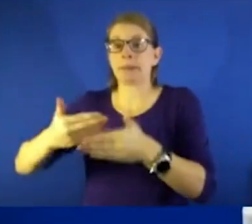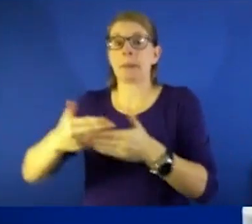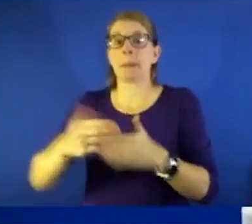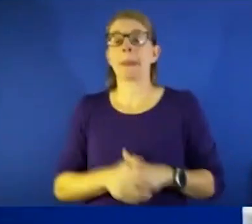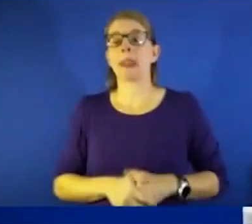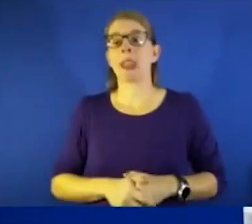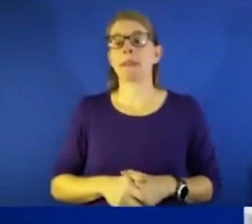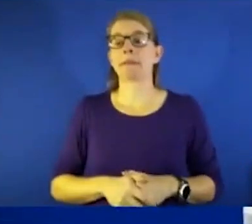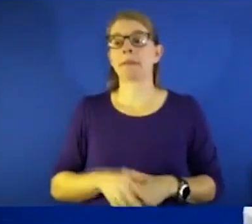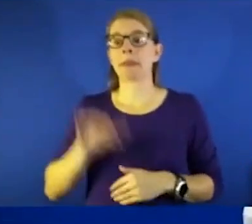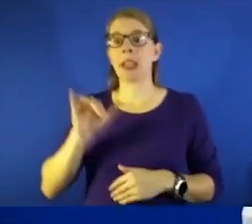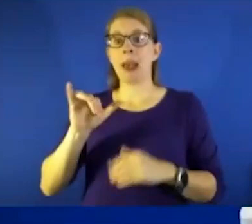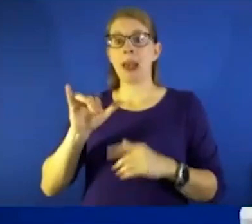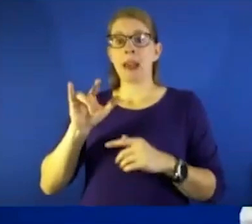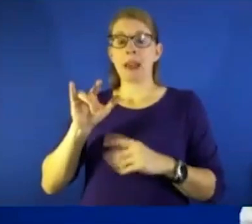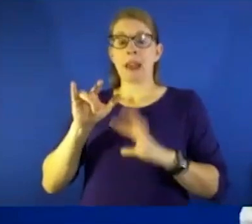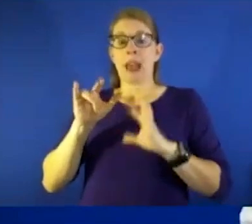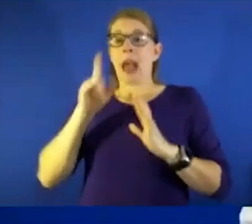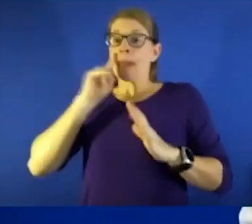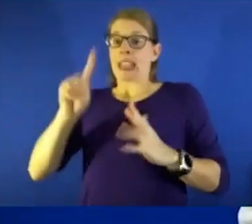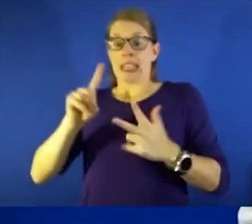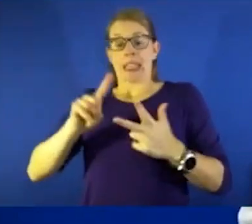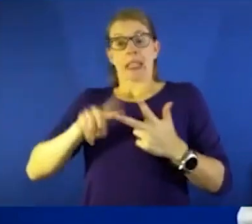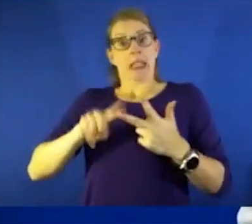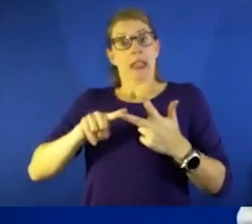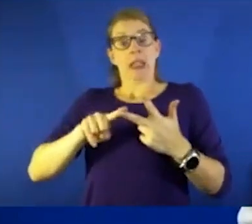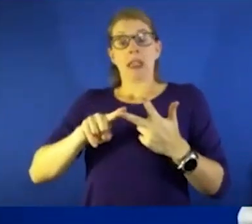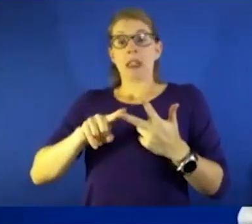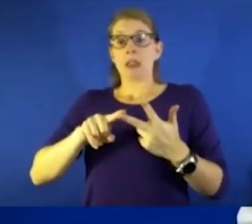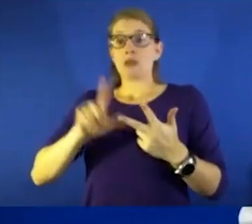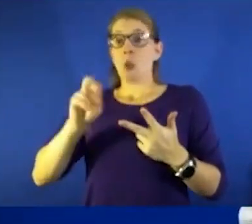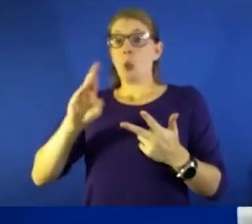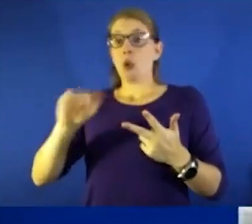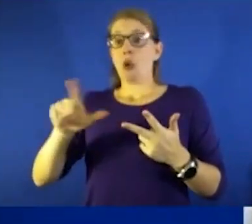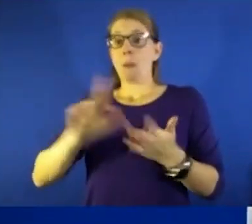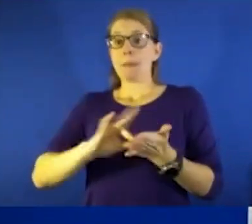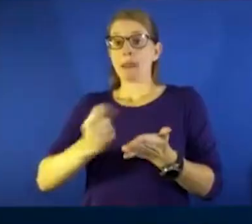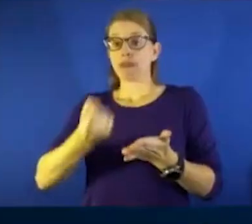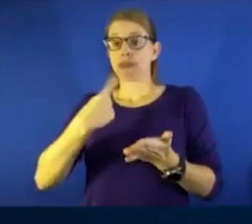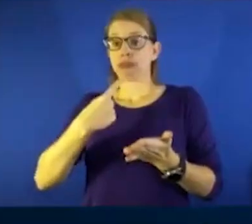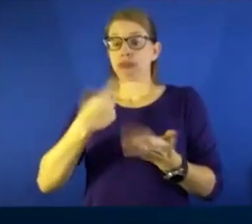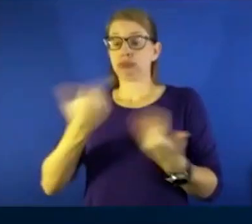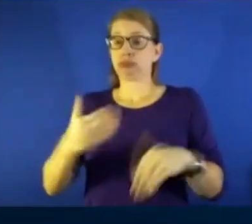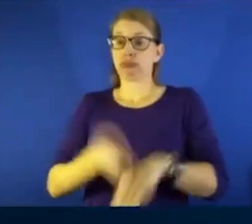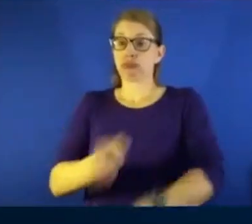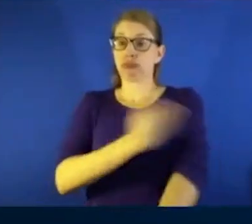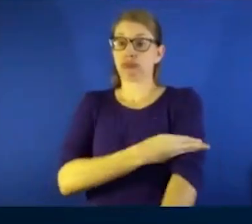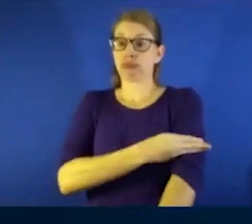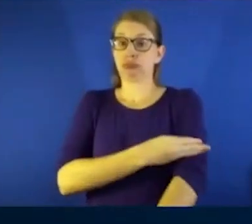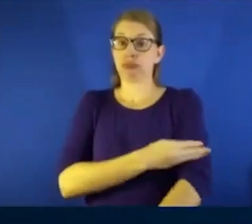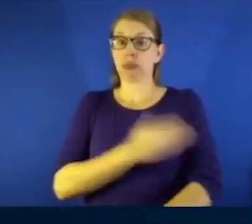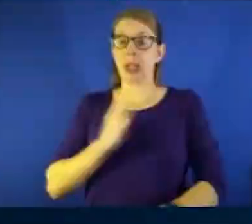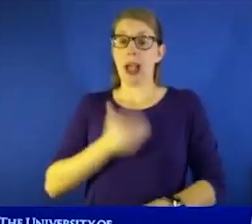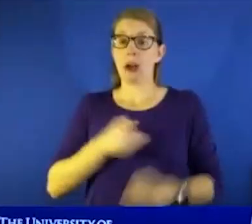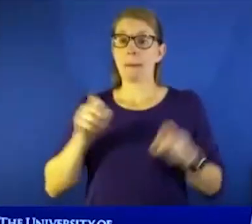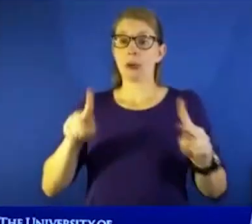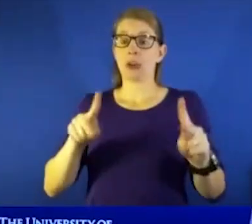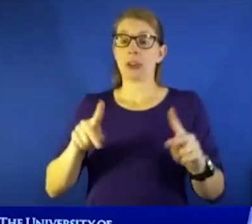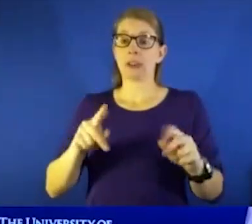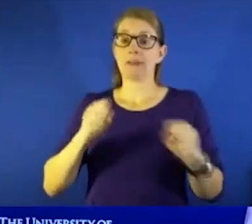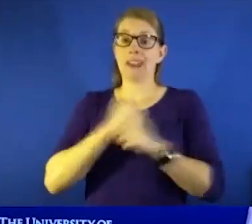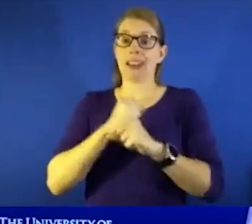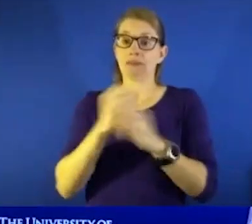new oral pills will probably turn it to a jet, but we're still building it. Yeah, and I think to that point, it's very good. I think in